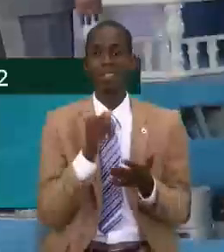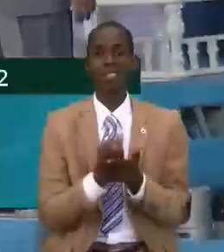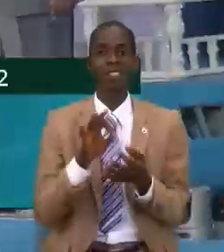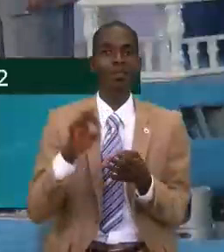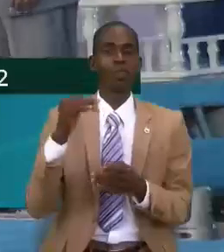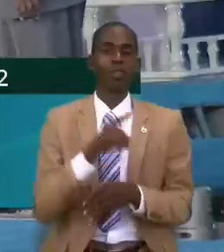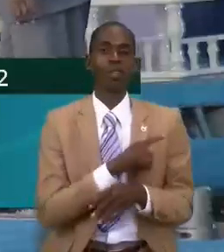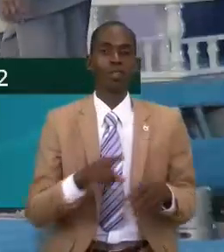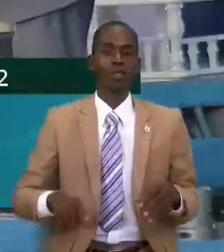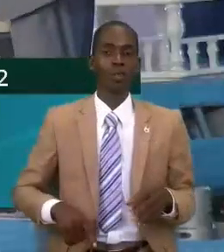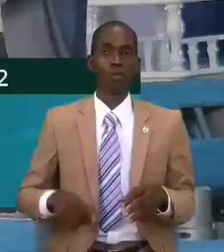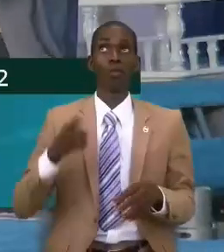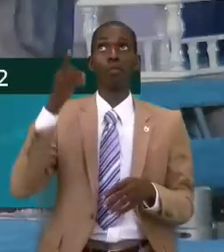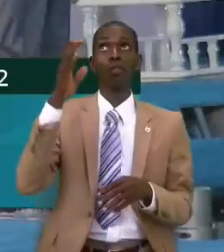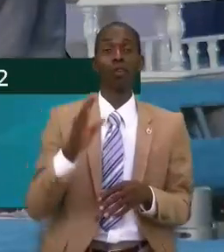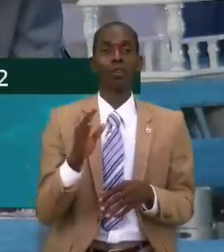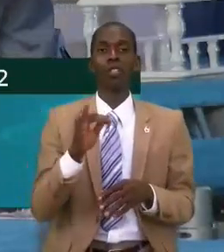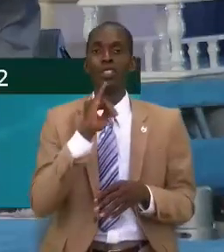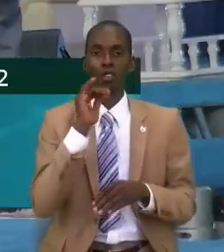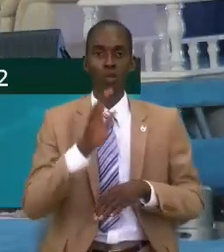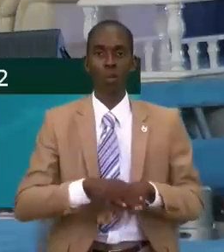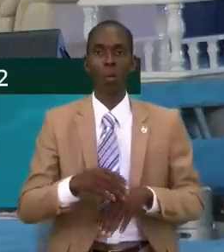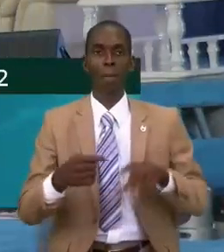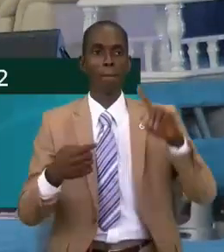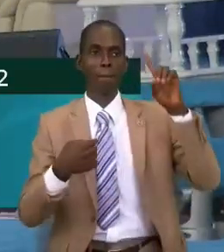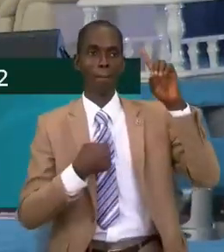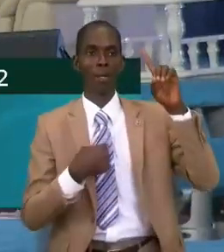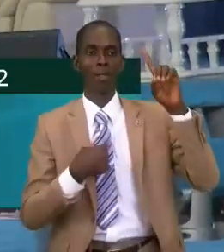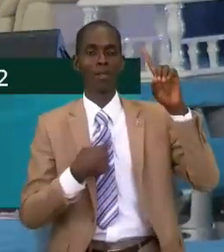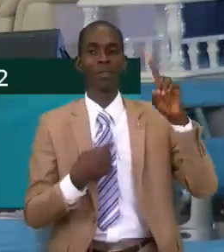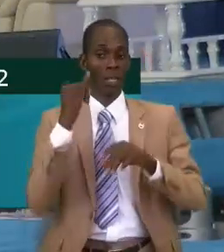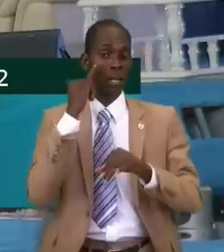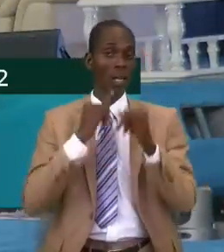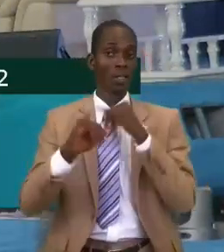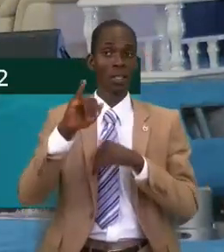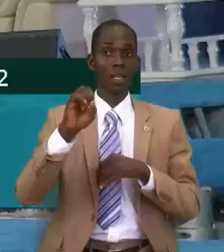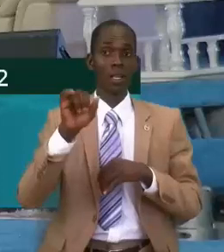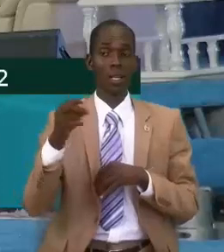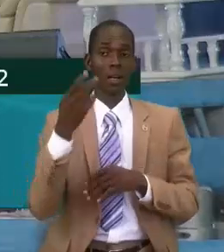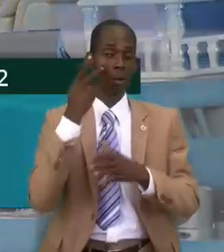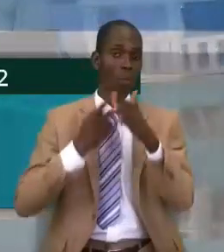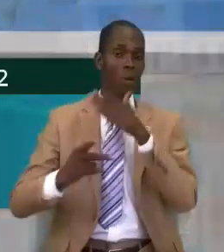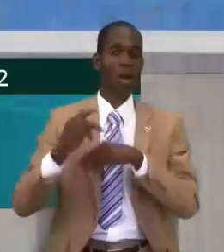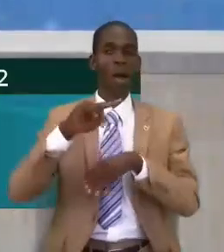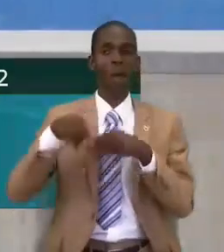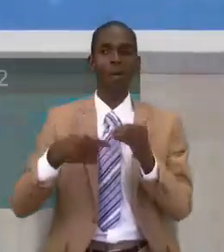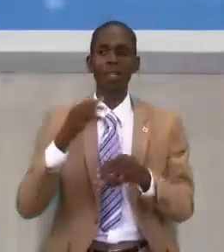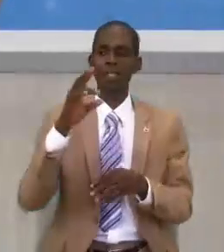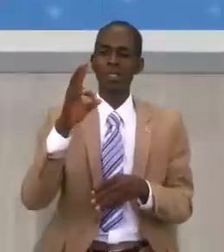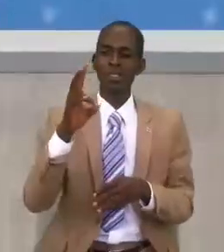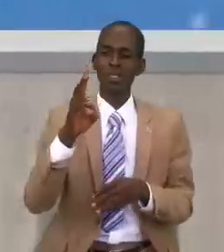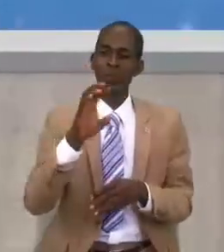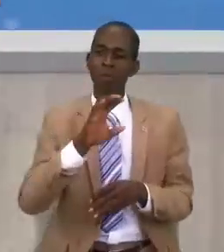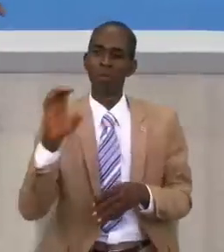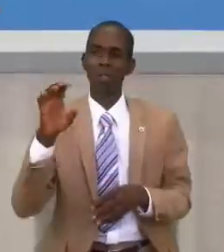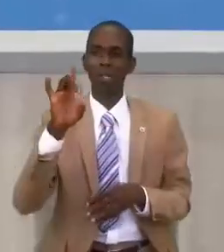about this. Isaiah prophesied about 700, 800 years before Christ was born. And then the